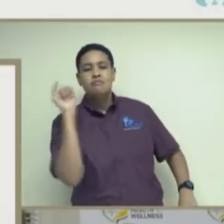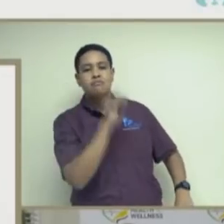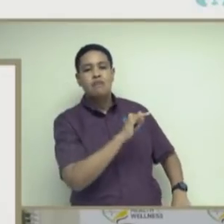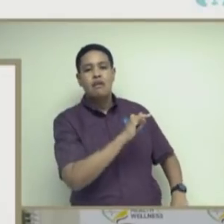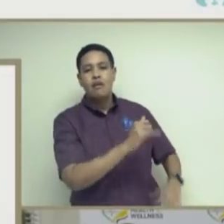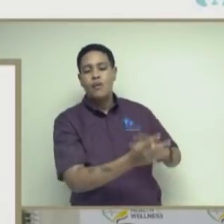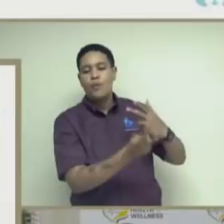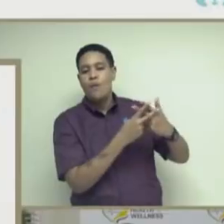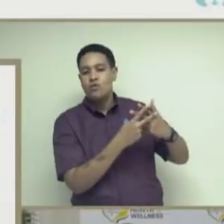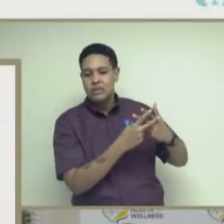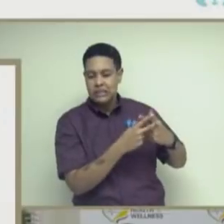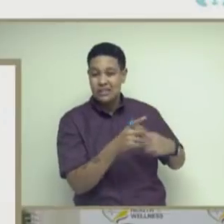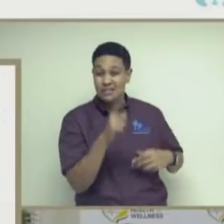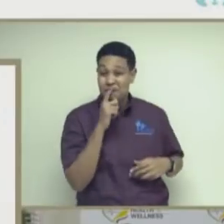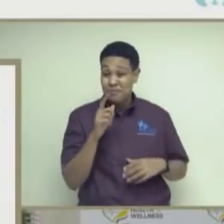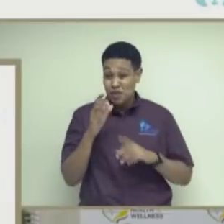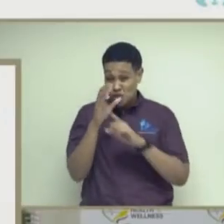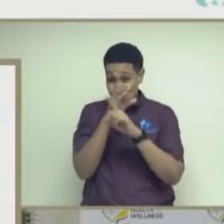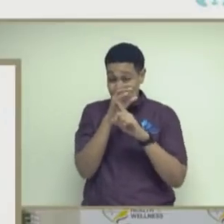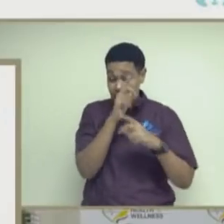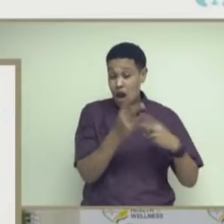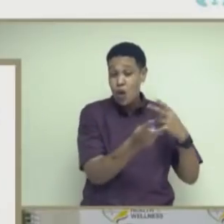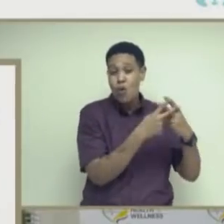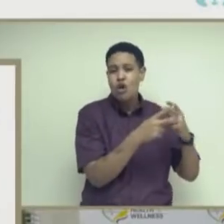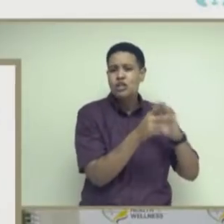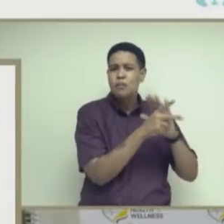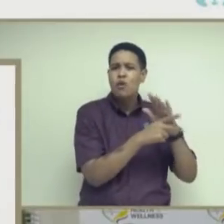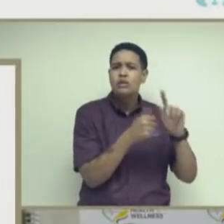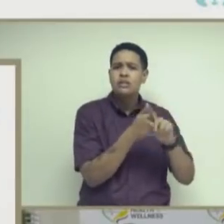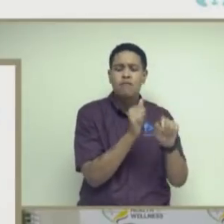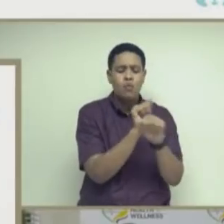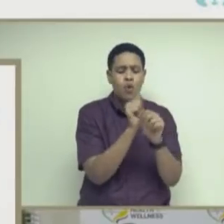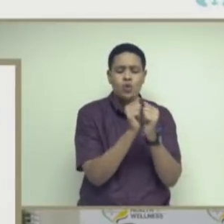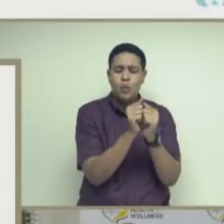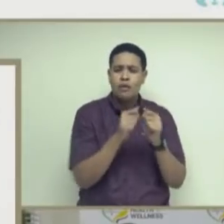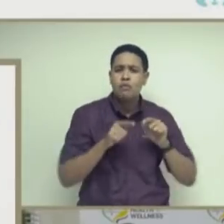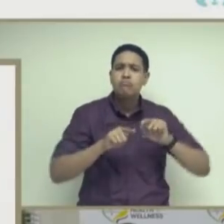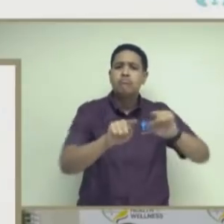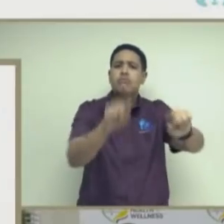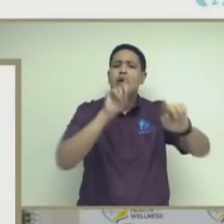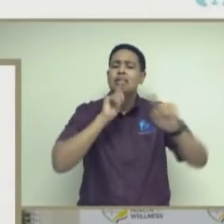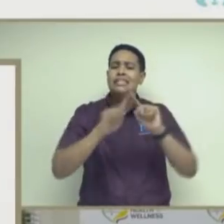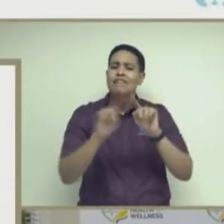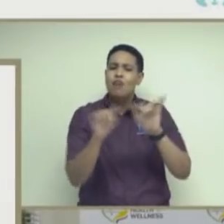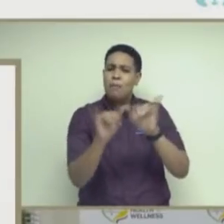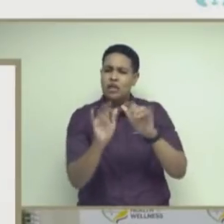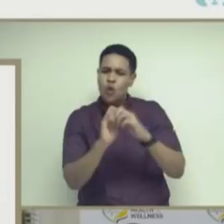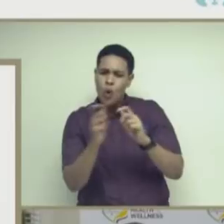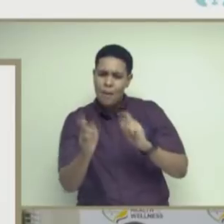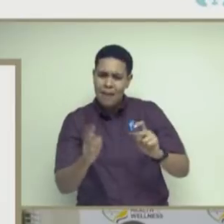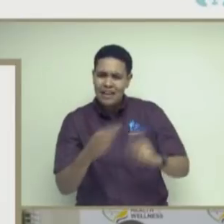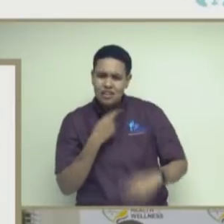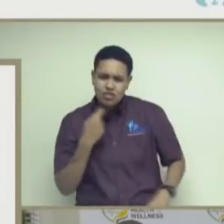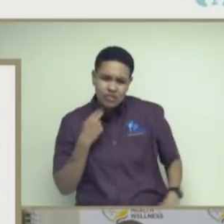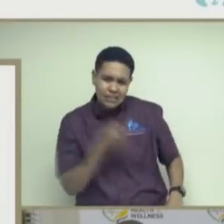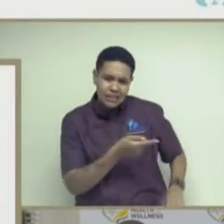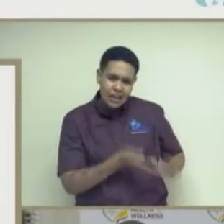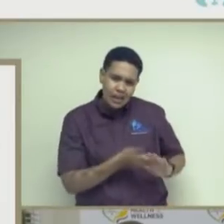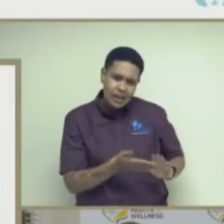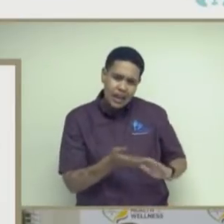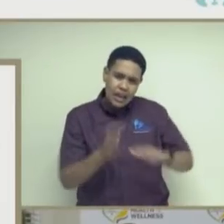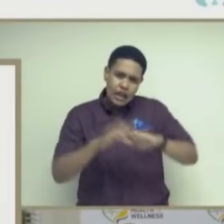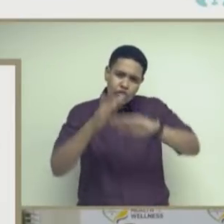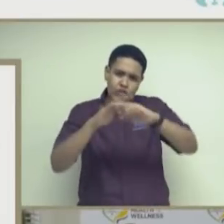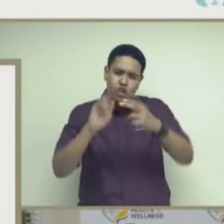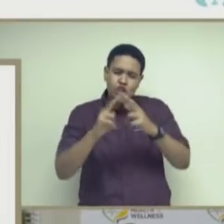and quarantine protocol work hand in hand as a measure of managing the risk of increased